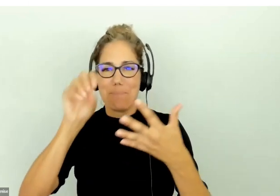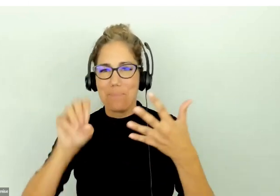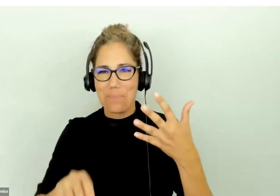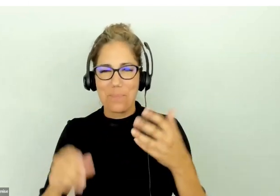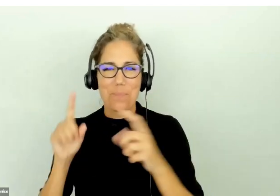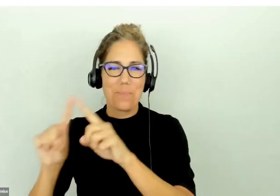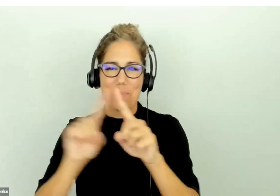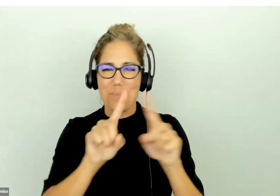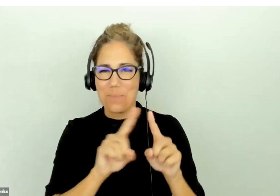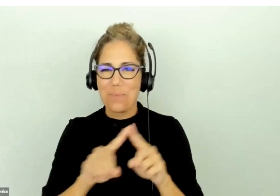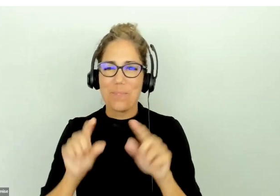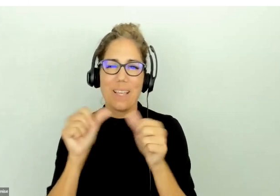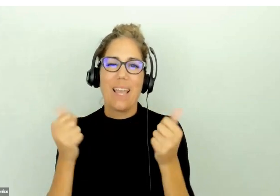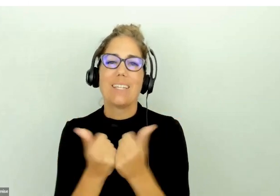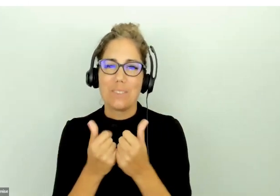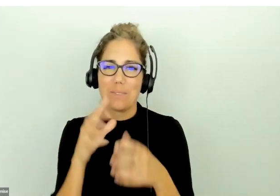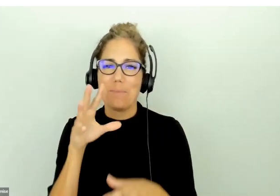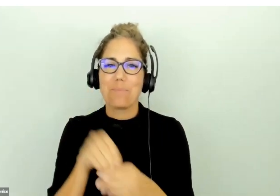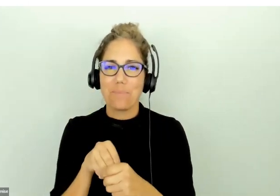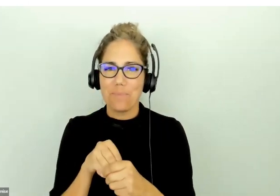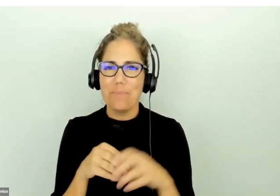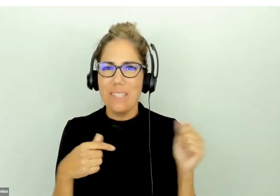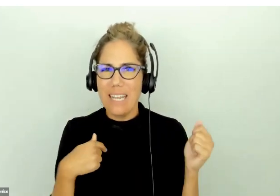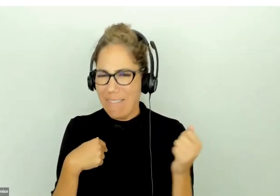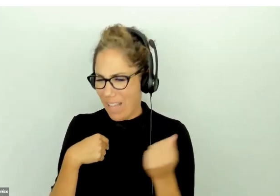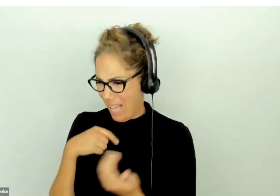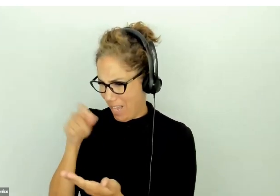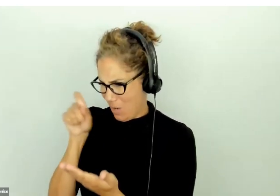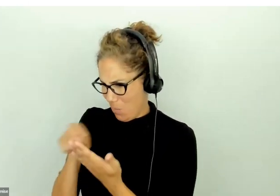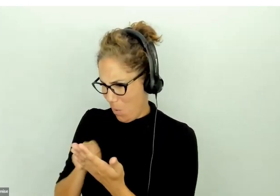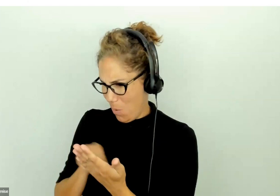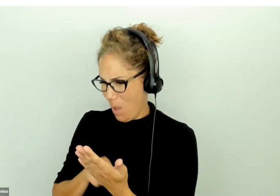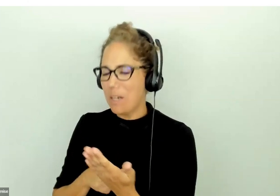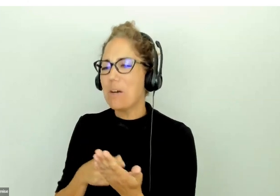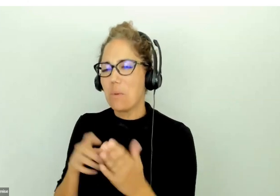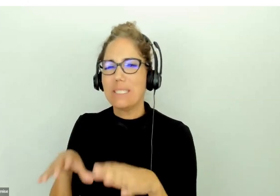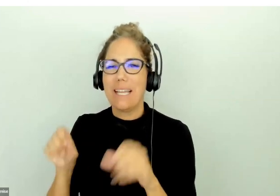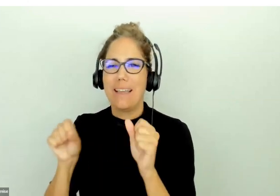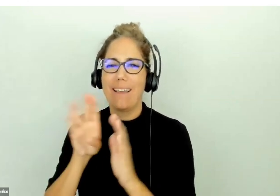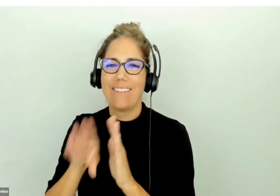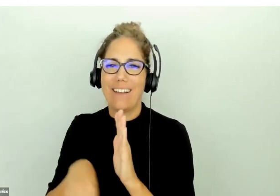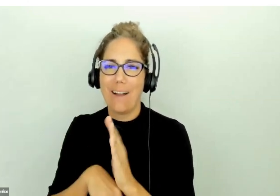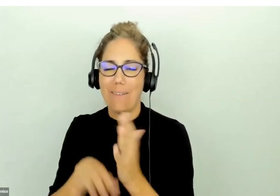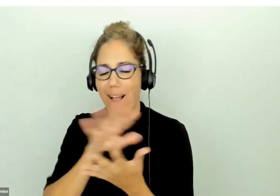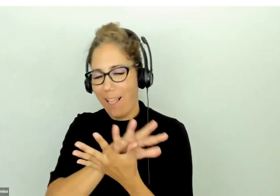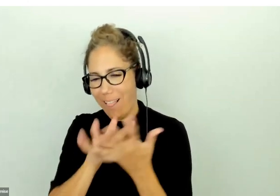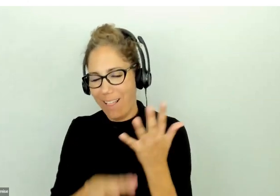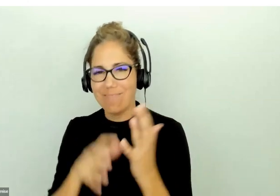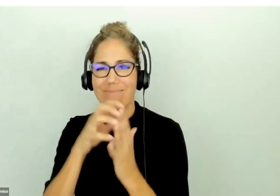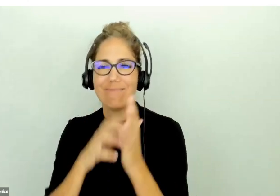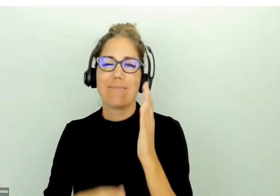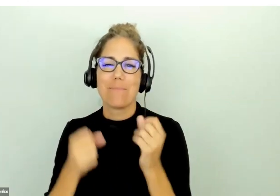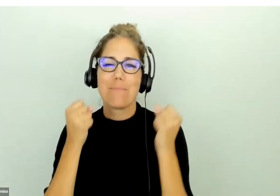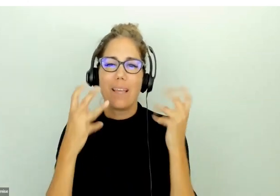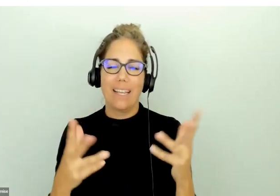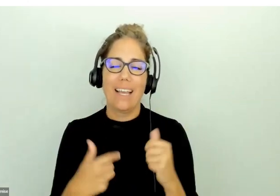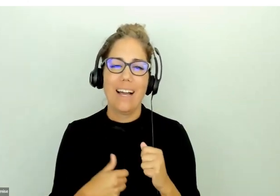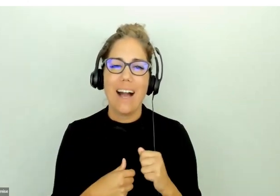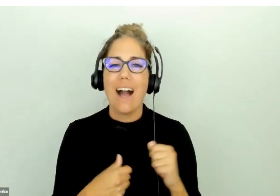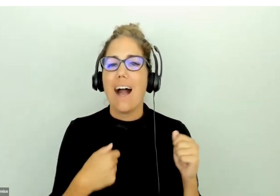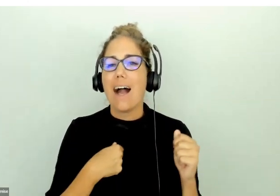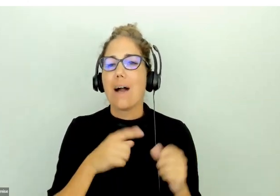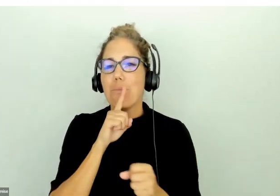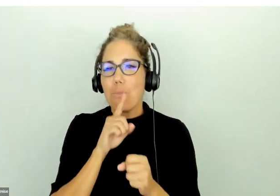of agencies, and I think if I wrote them all out, it would have taken a half an hour. But just, I promise you when I say that